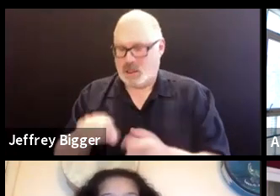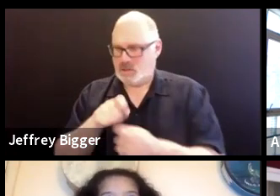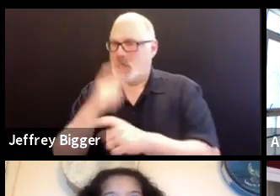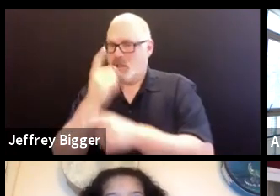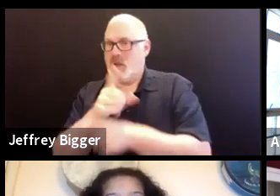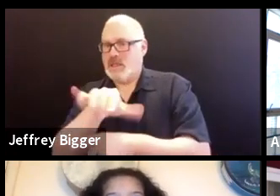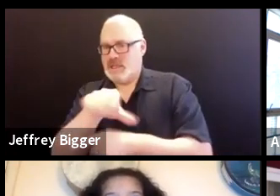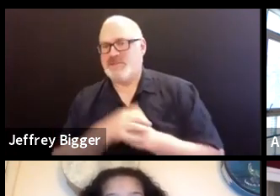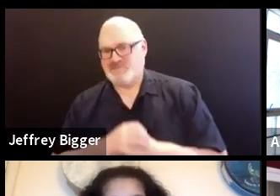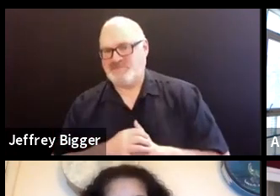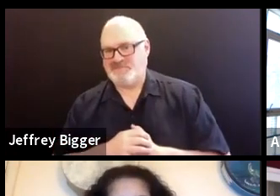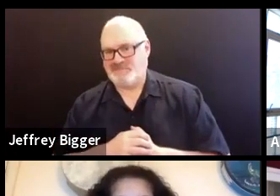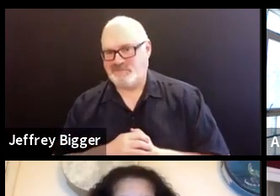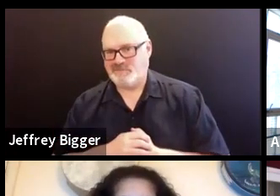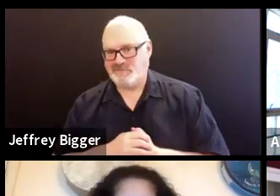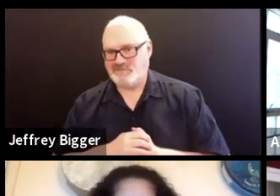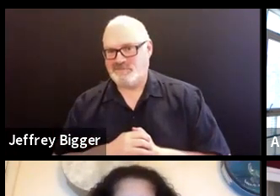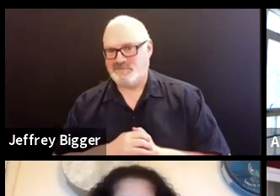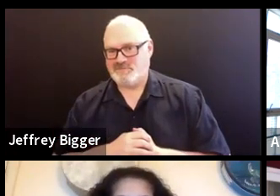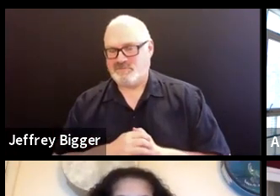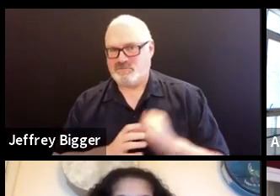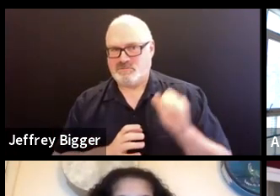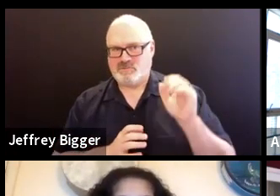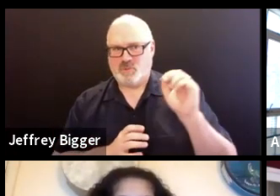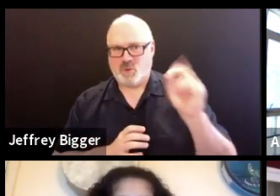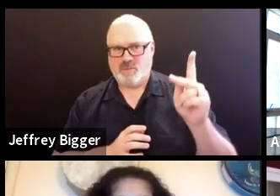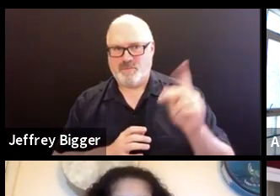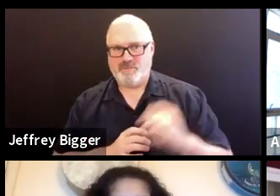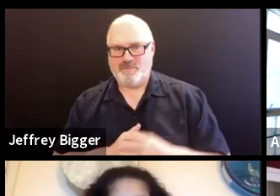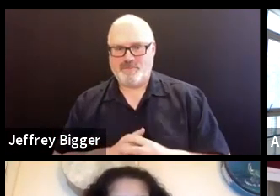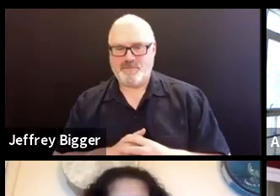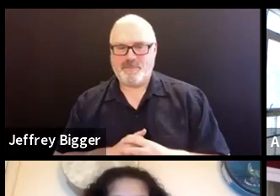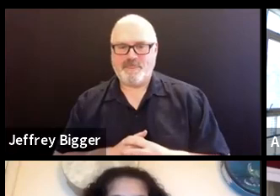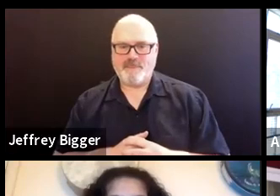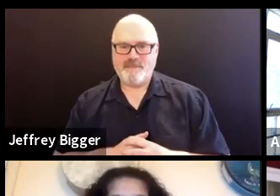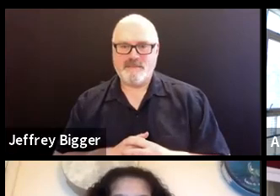right. Okay.